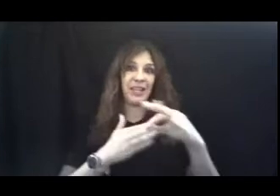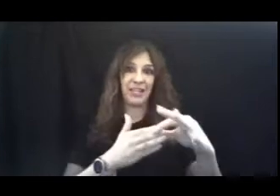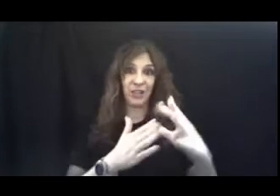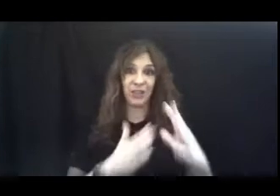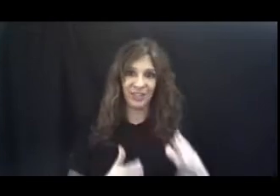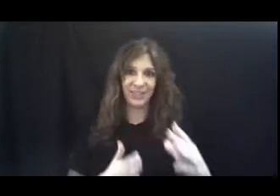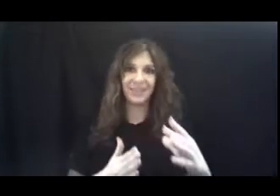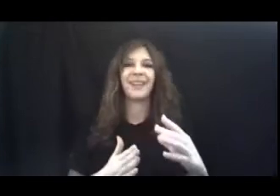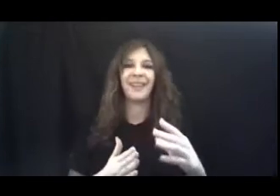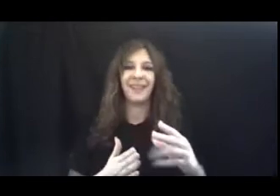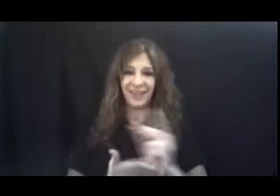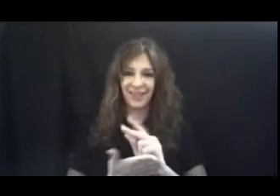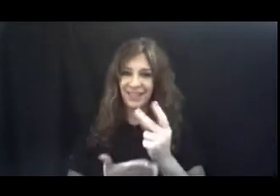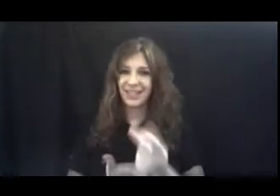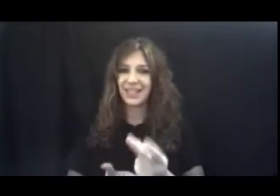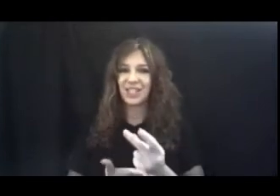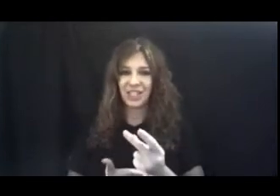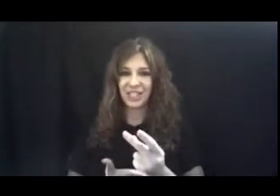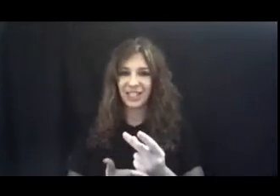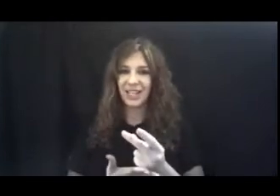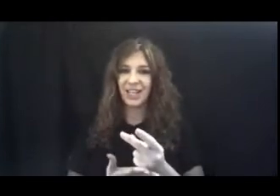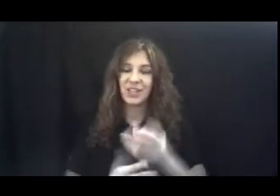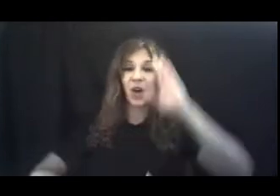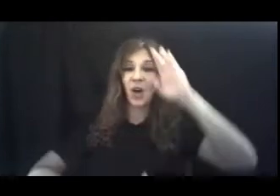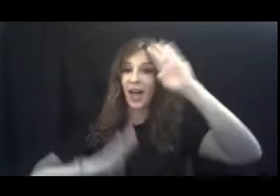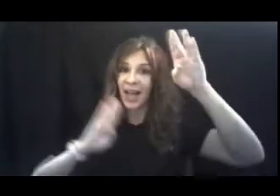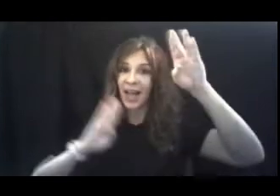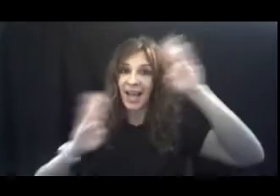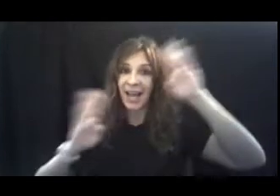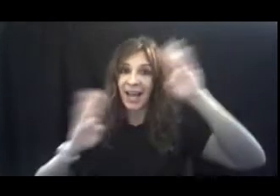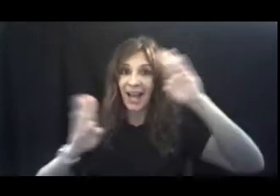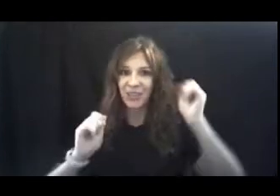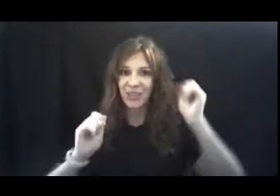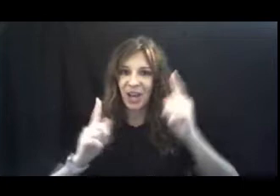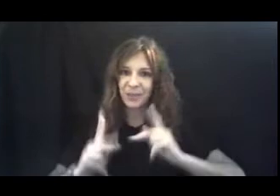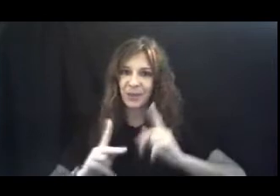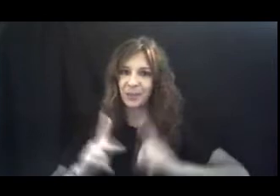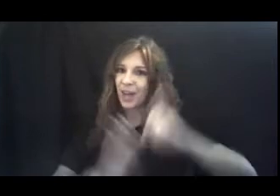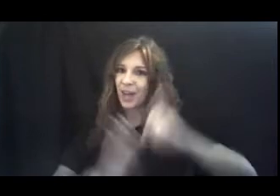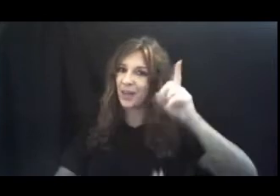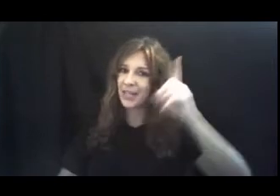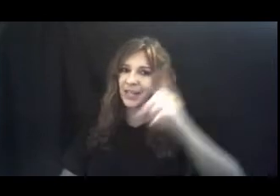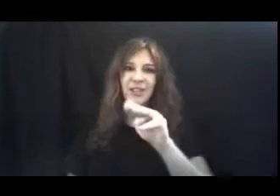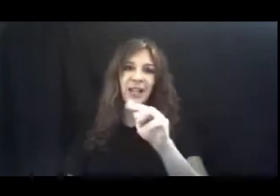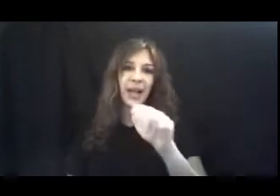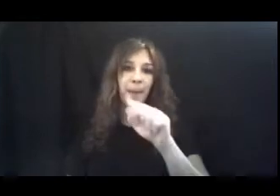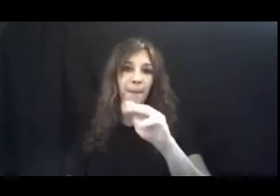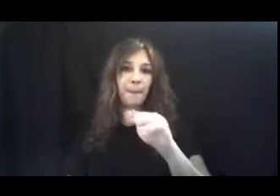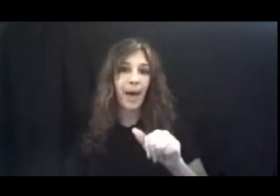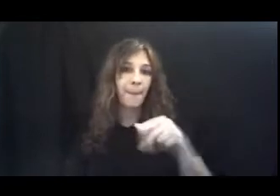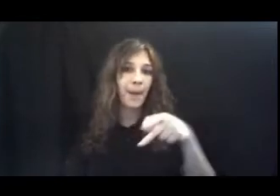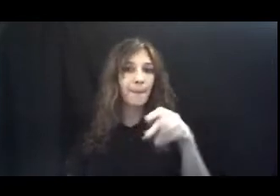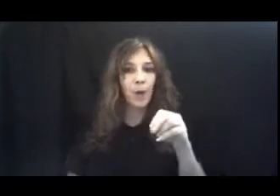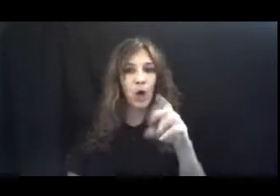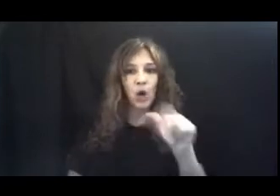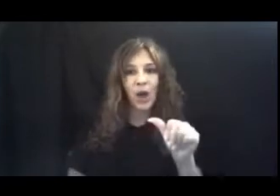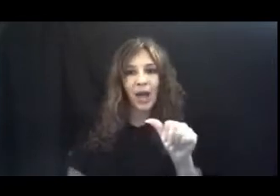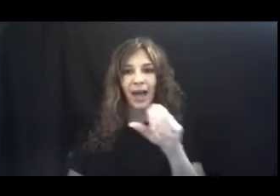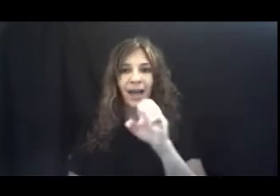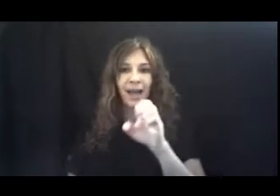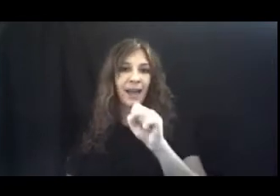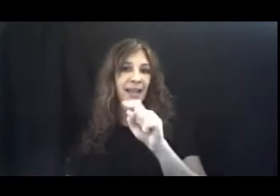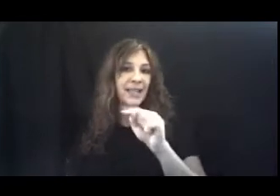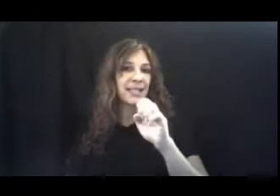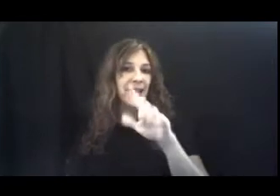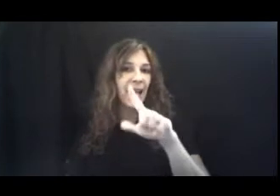kitchen. Can't fit everybody, but shout out to everybody upstairs. To Mama Cora, to Stella. I saw Joni